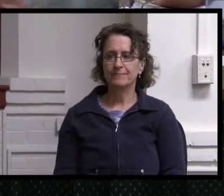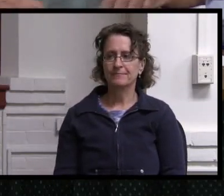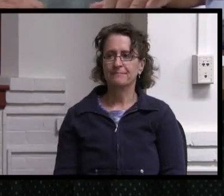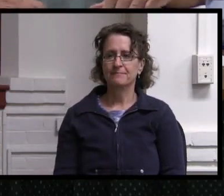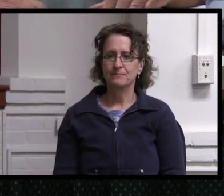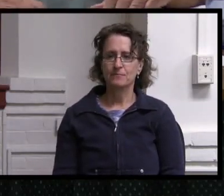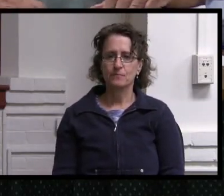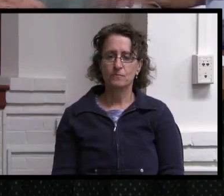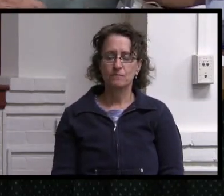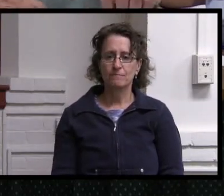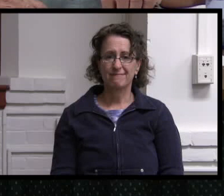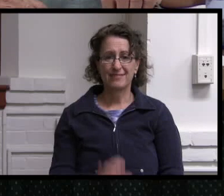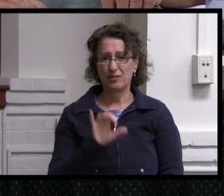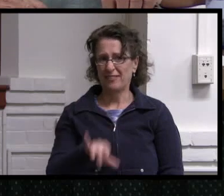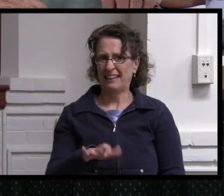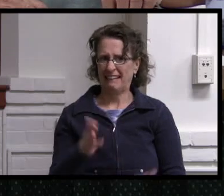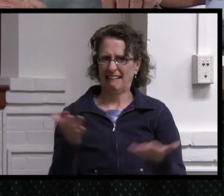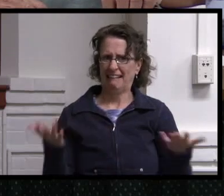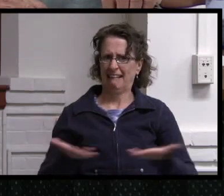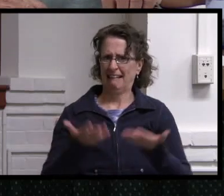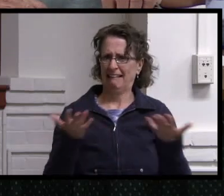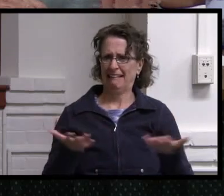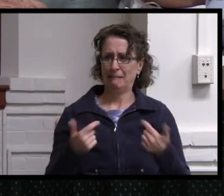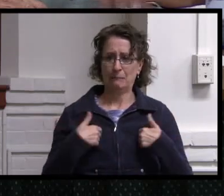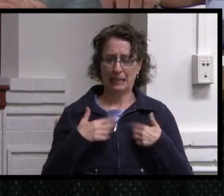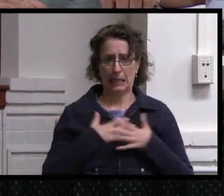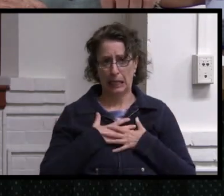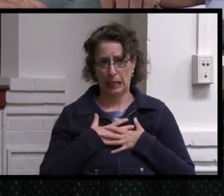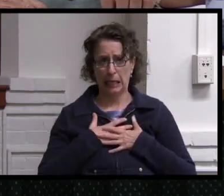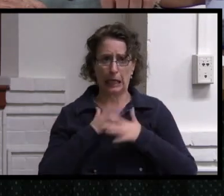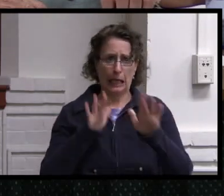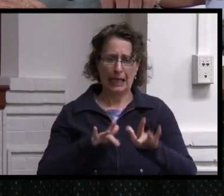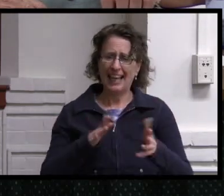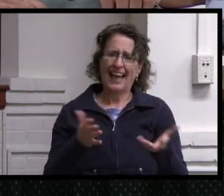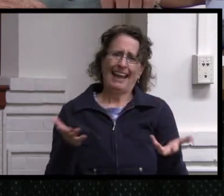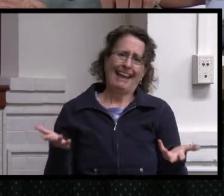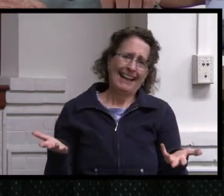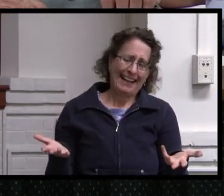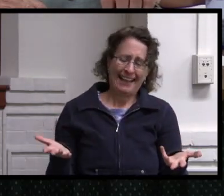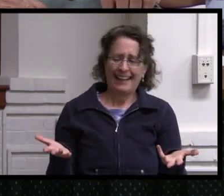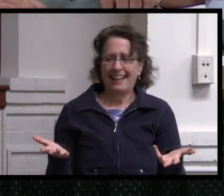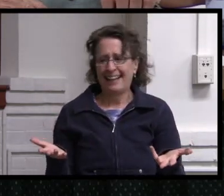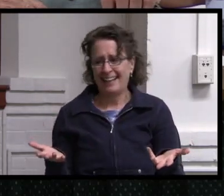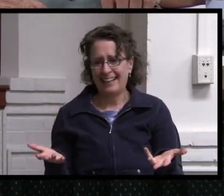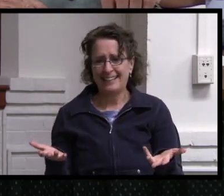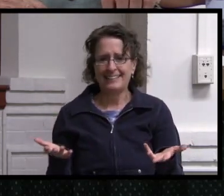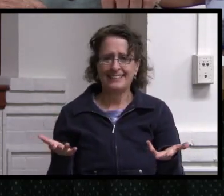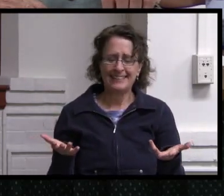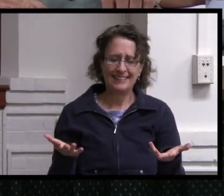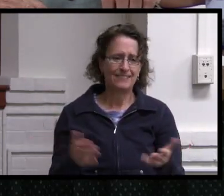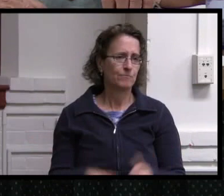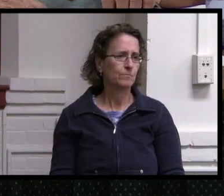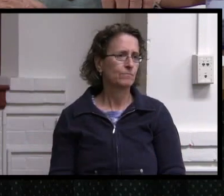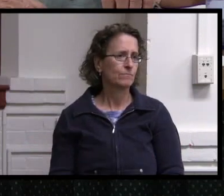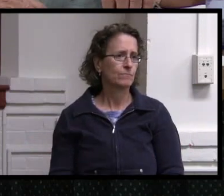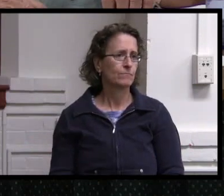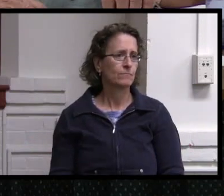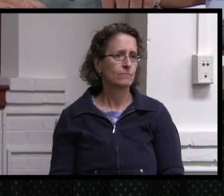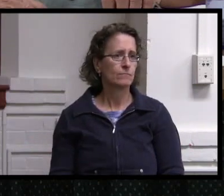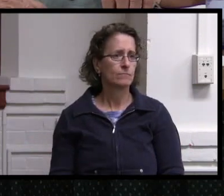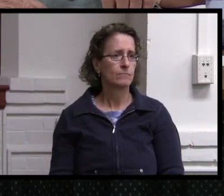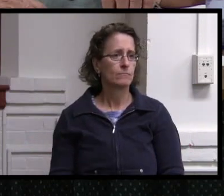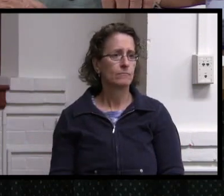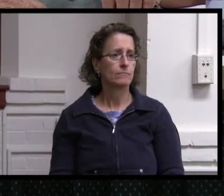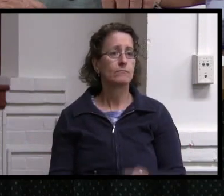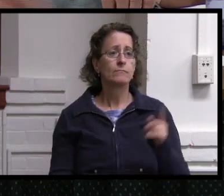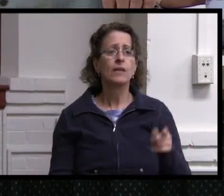where it gets. And there was another point I was going to try to make, and it went right out. It went right out the window. Well, while you're thinking about it, can I ask the